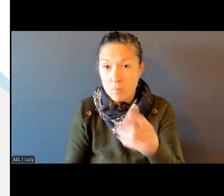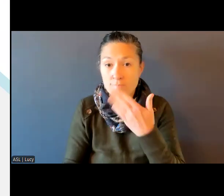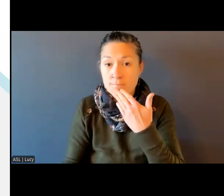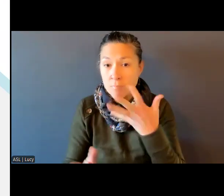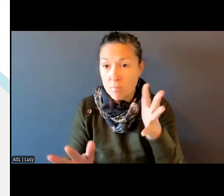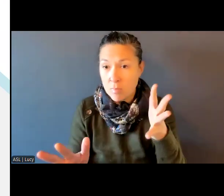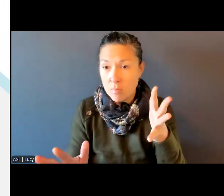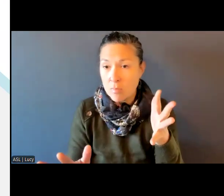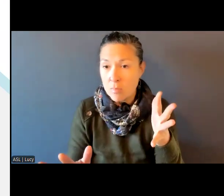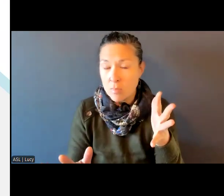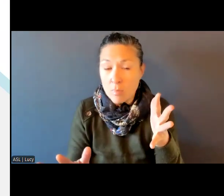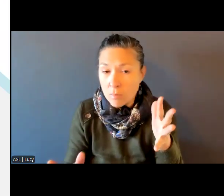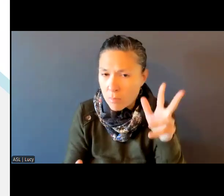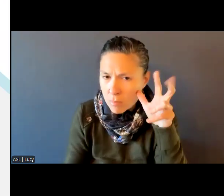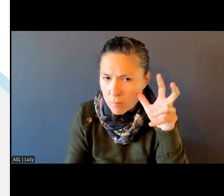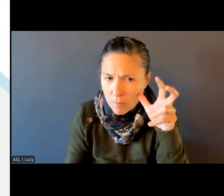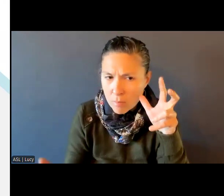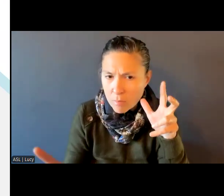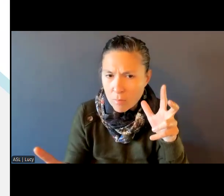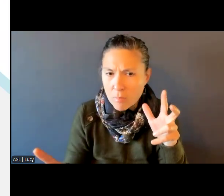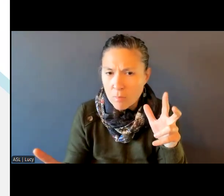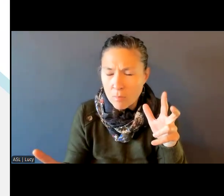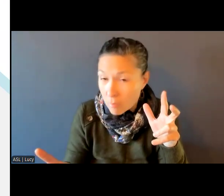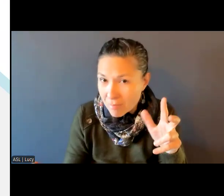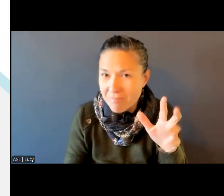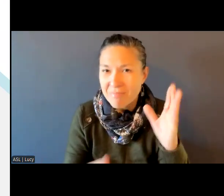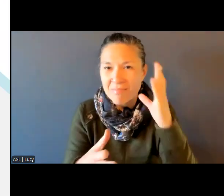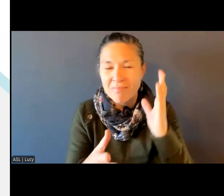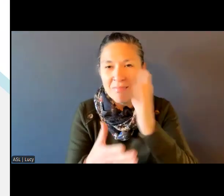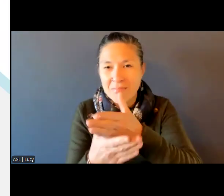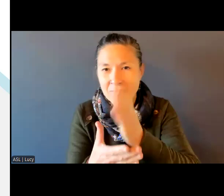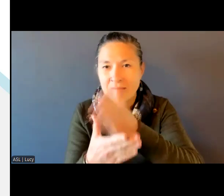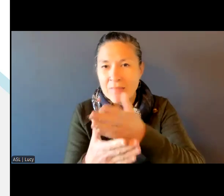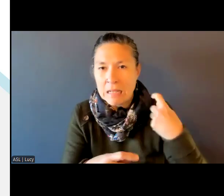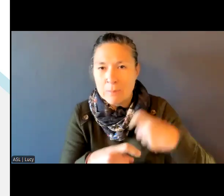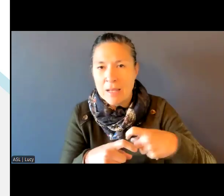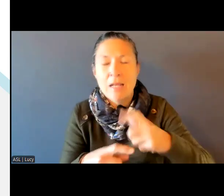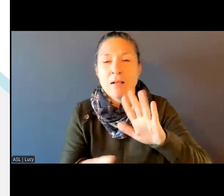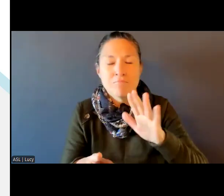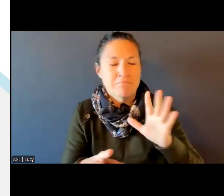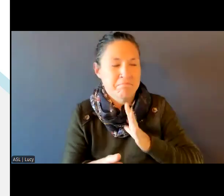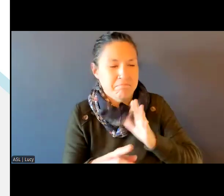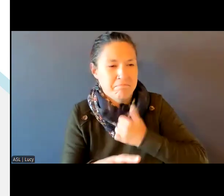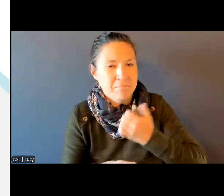idiomas. Hello, somebody. Sorry. No problem. Thank you for being here.